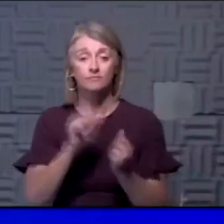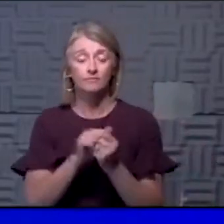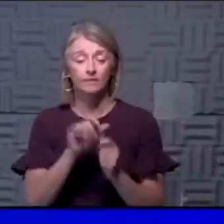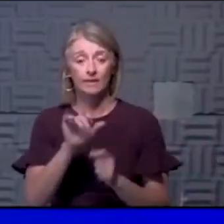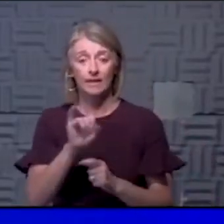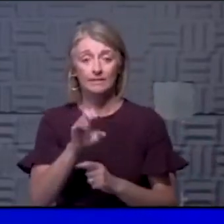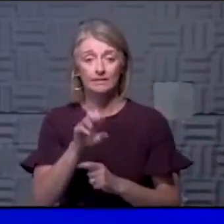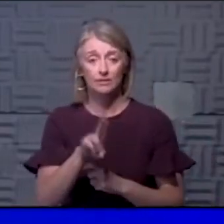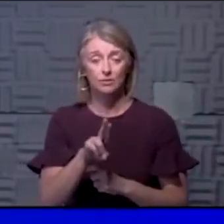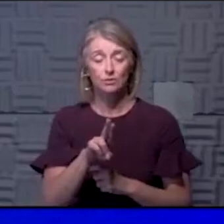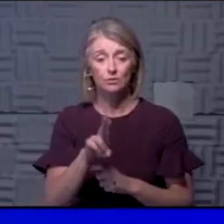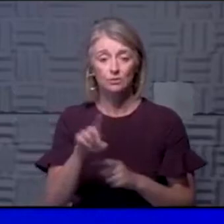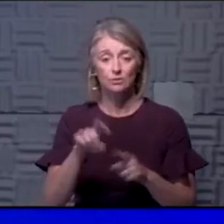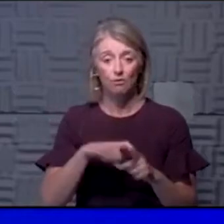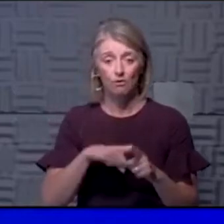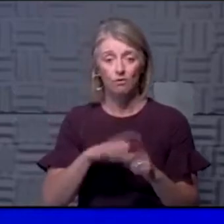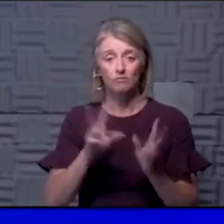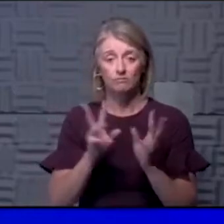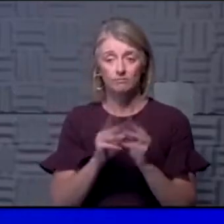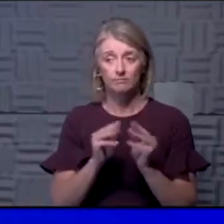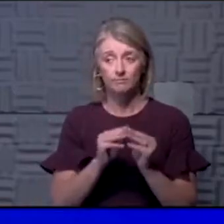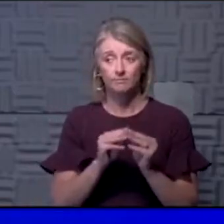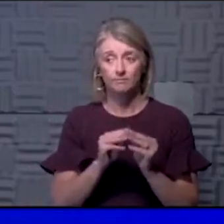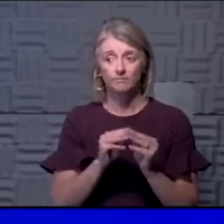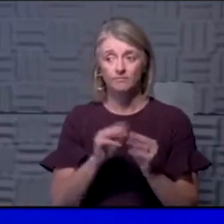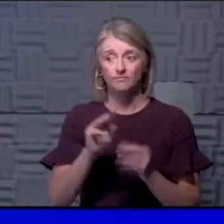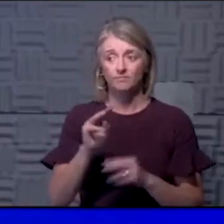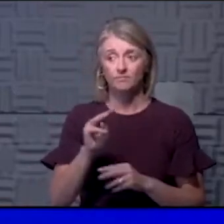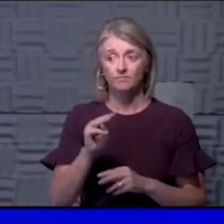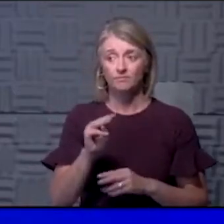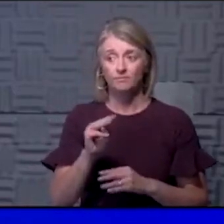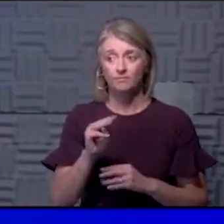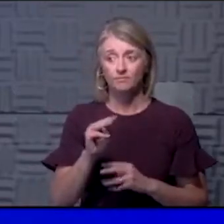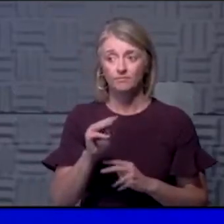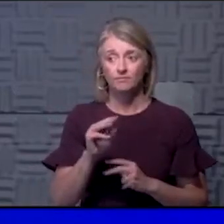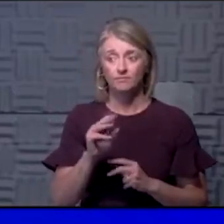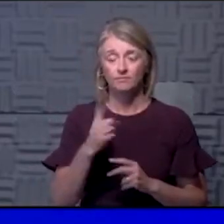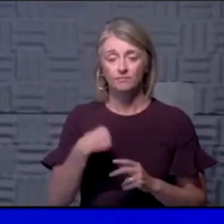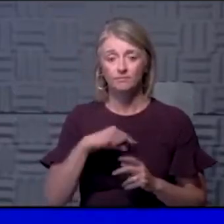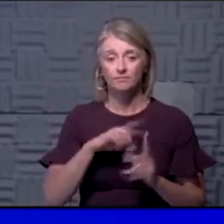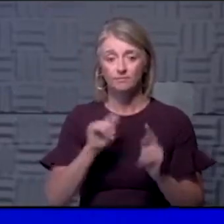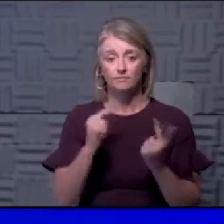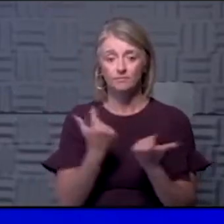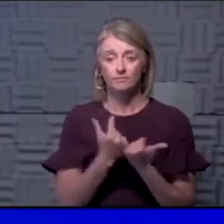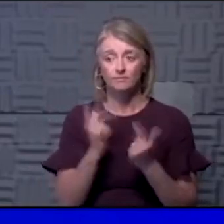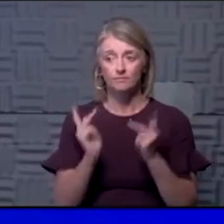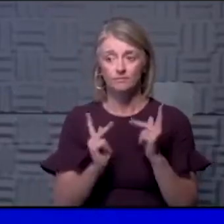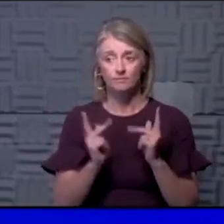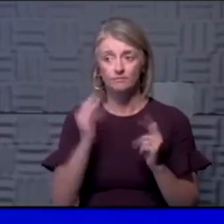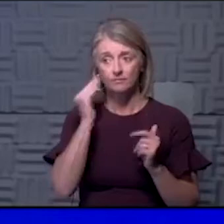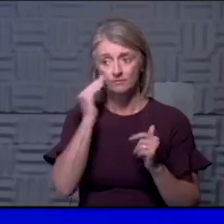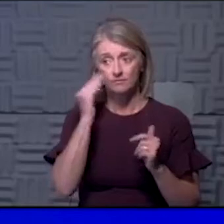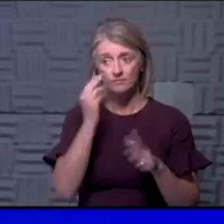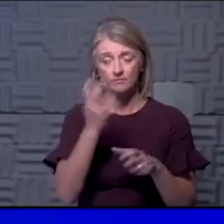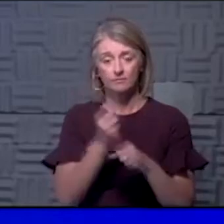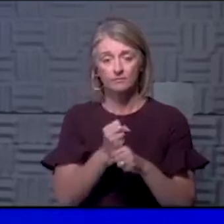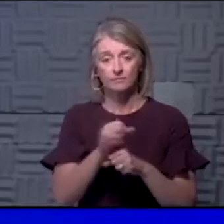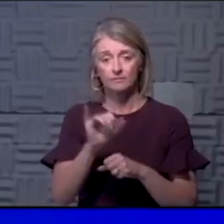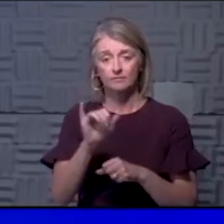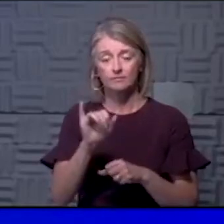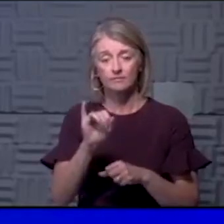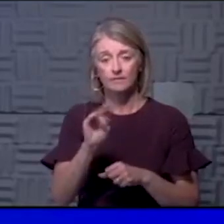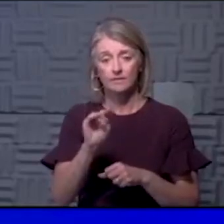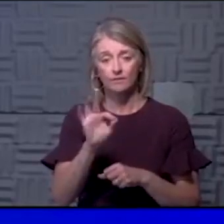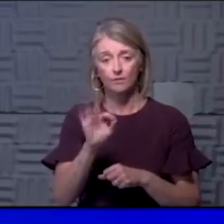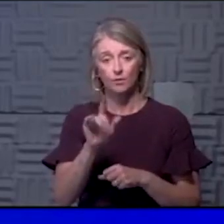ICU director's call. Led by Mario Castro and Louis Satterwhite, and Lee Norman was on the phone as well. So we know we are getting into influenza